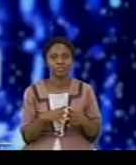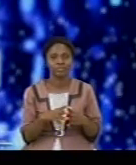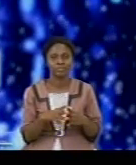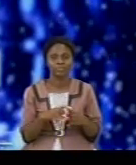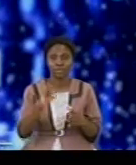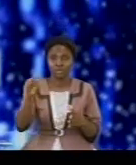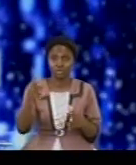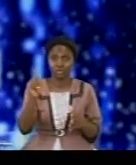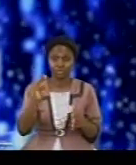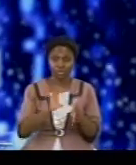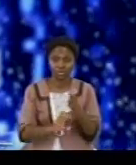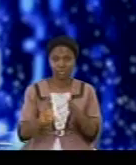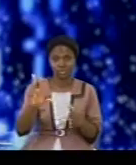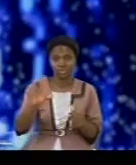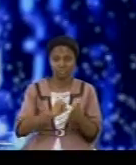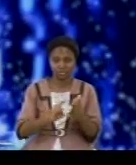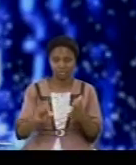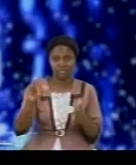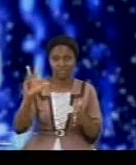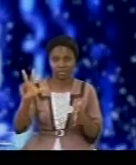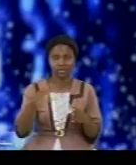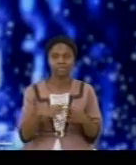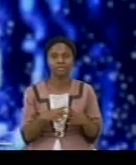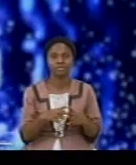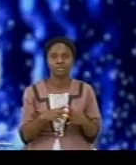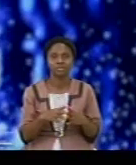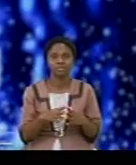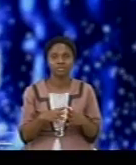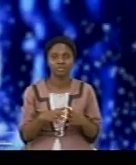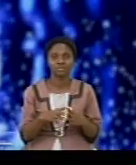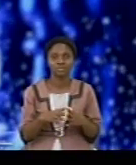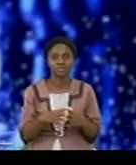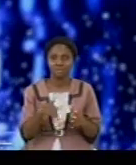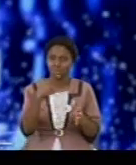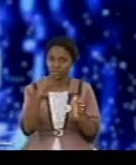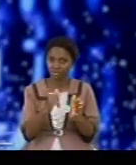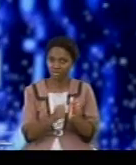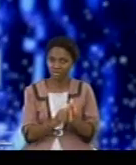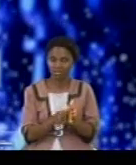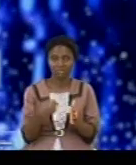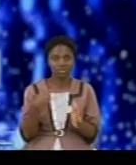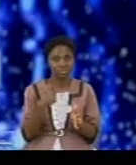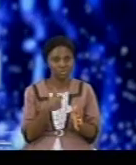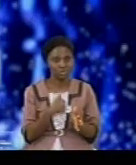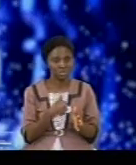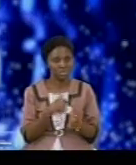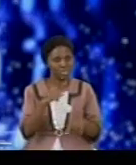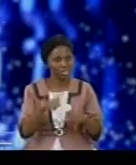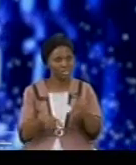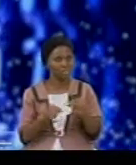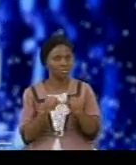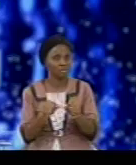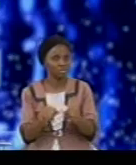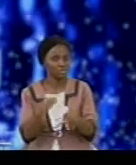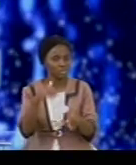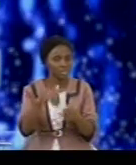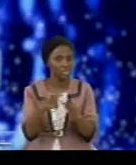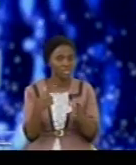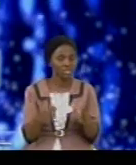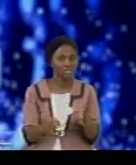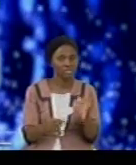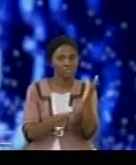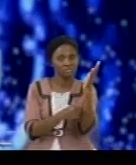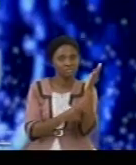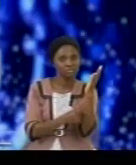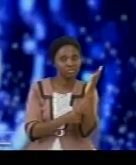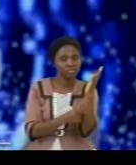John chapter 3, verse 3, we have seen that we cannot continue in the carnality,